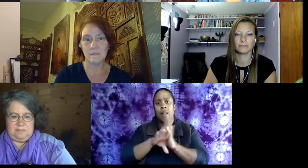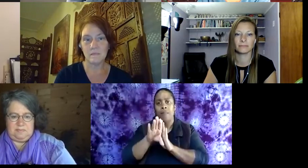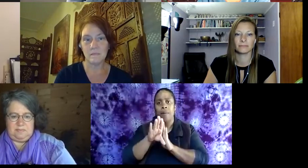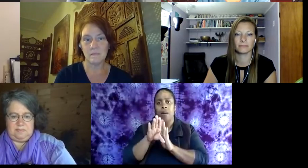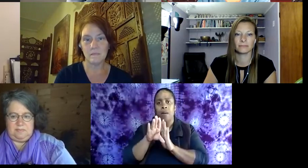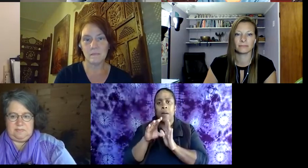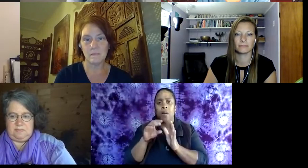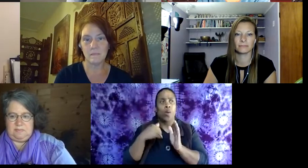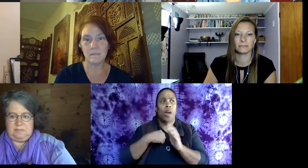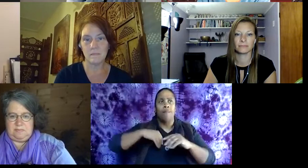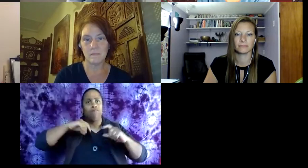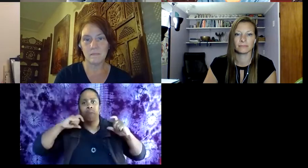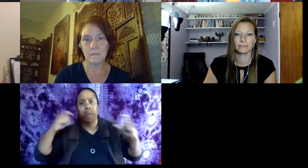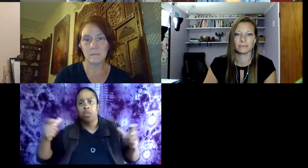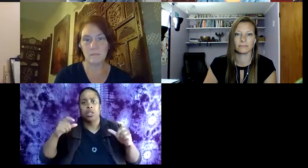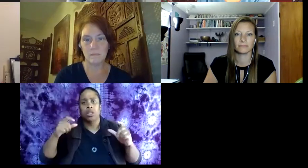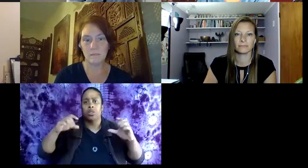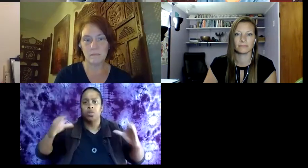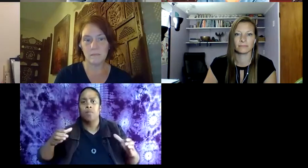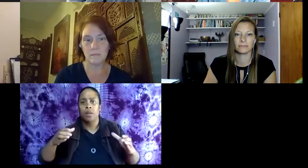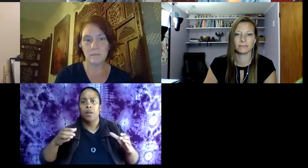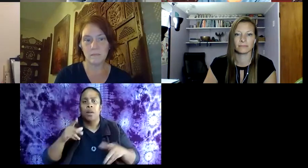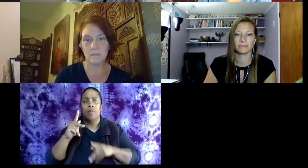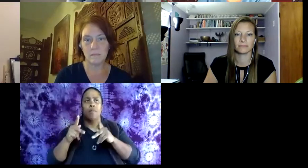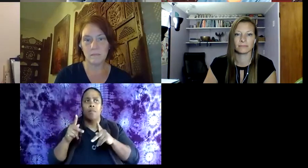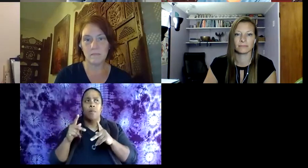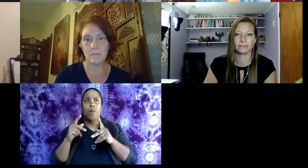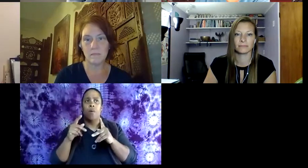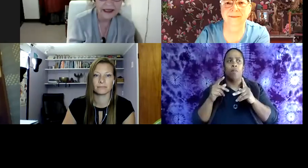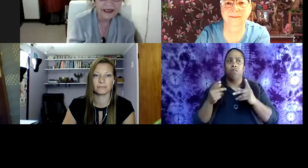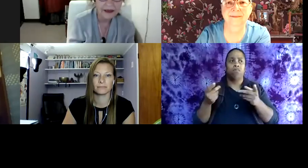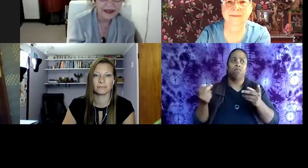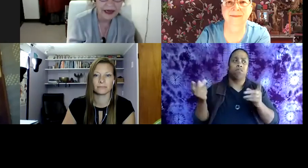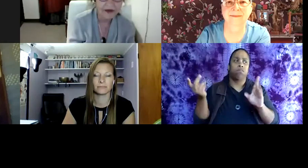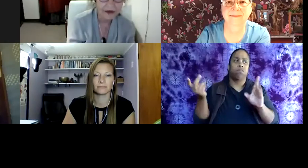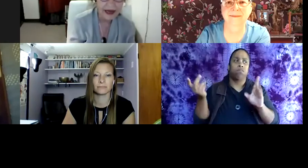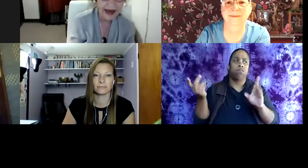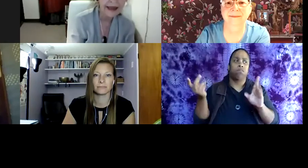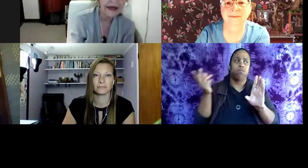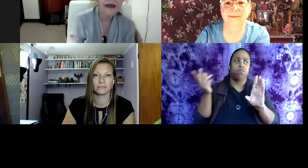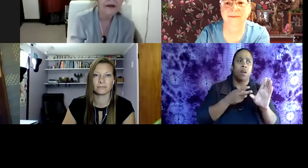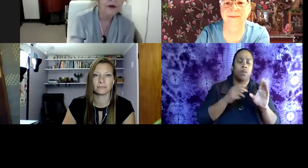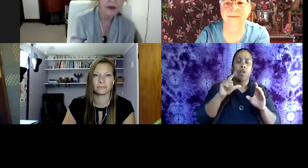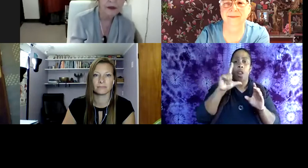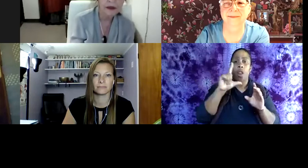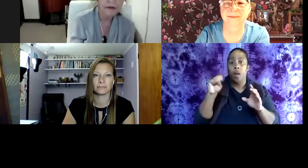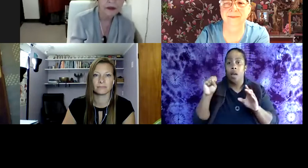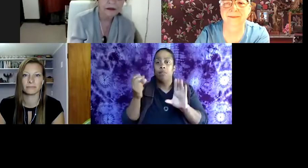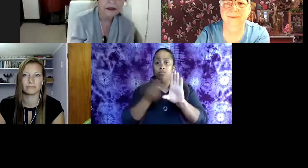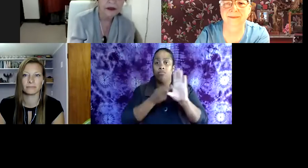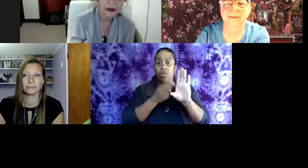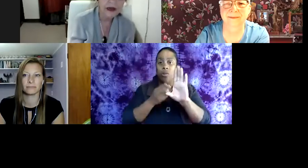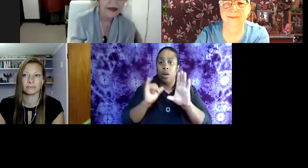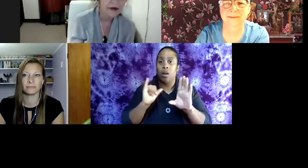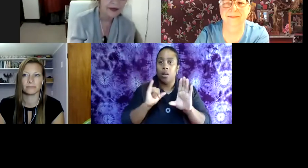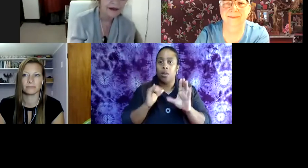group, and we have people come in 2 Saturdays a month and just present. Lorelai's come, I'd like to have a lot of you people come too,